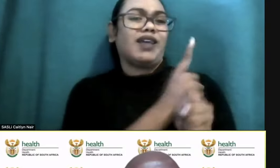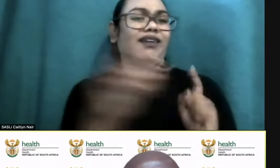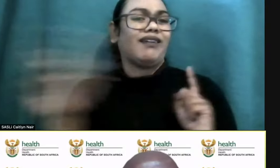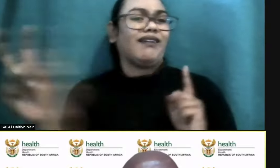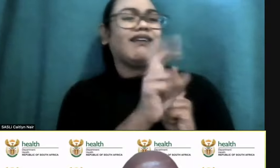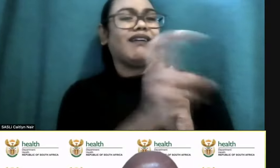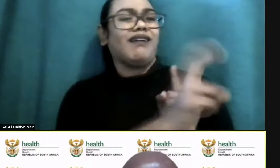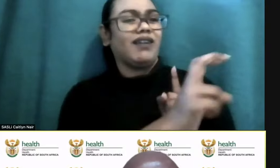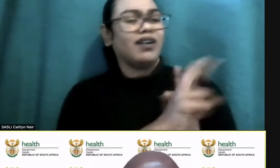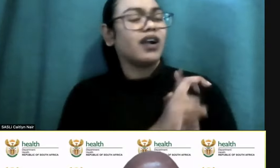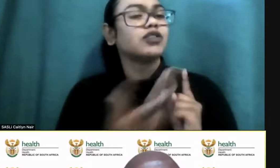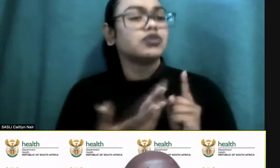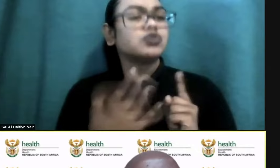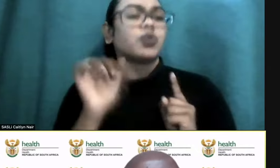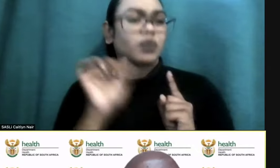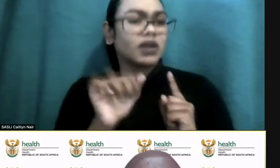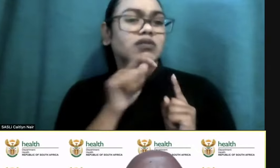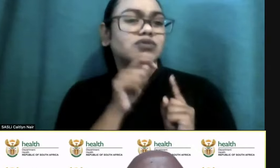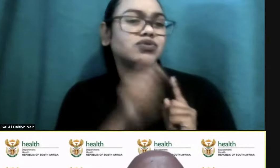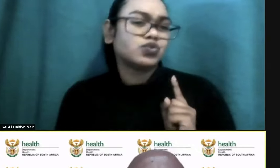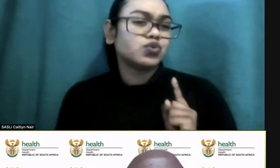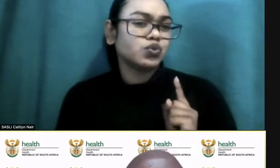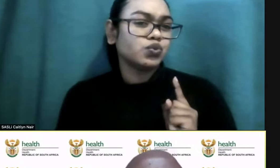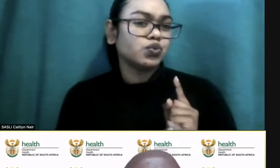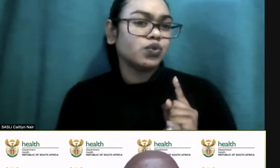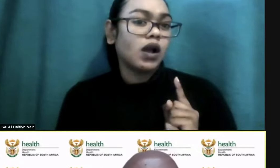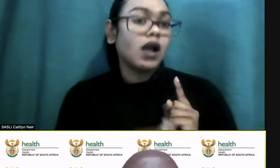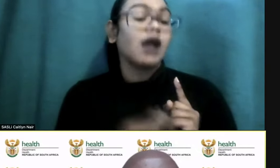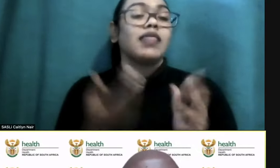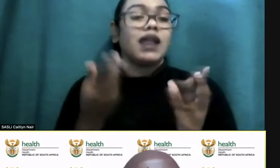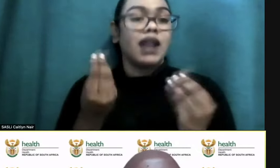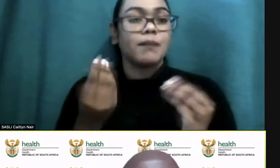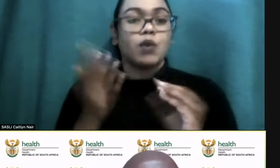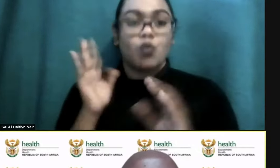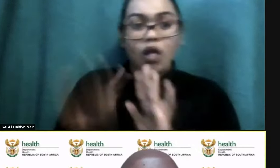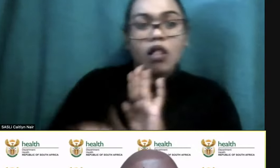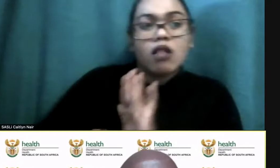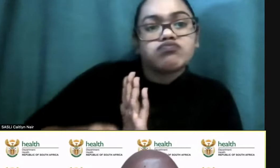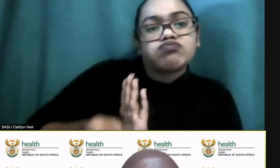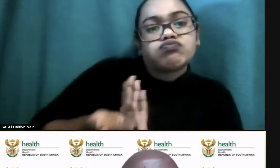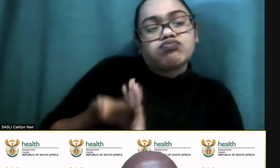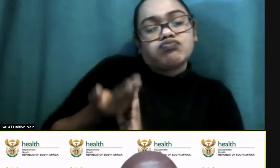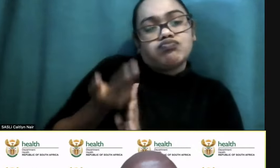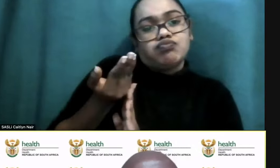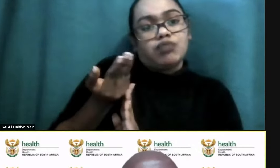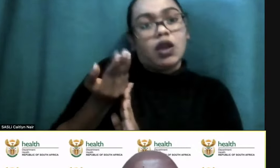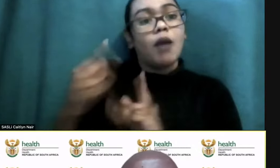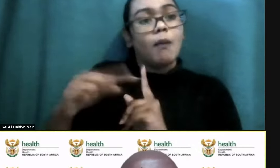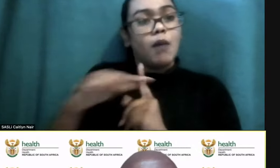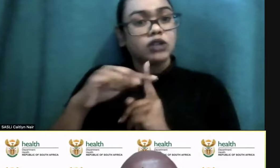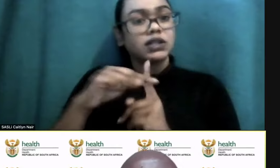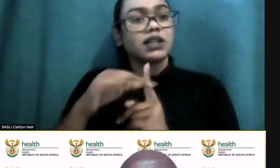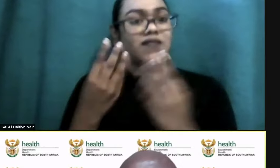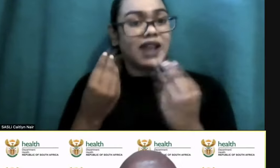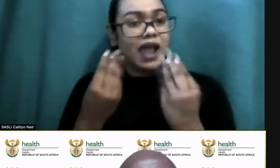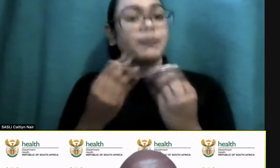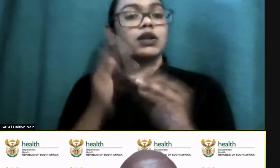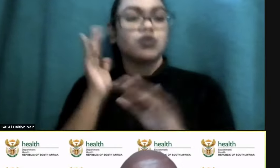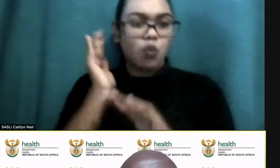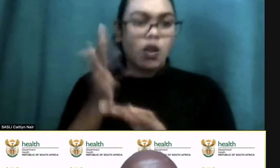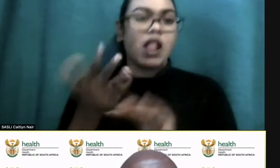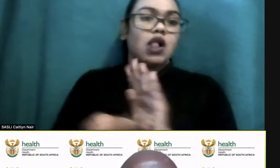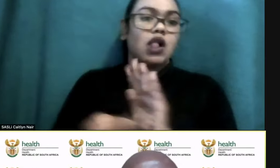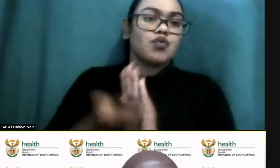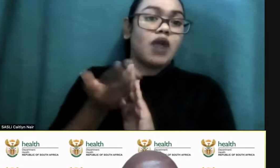days, the beginning of rising of positivity rate and numbers is going to